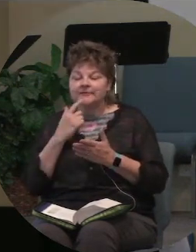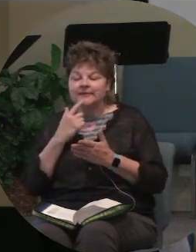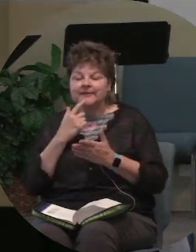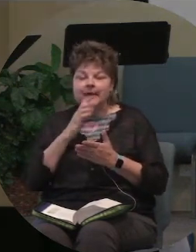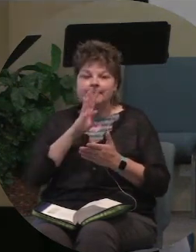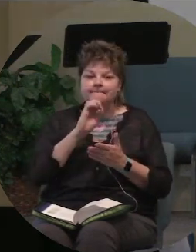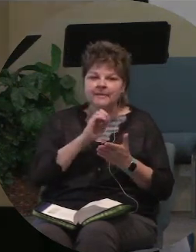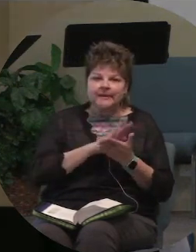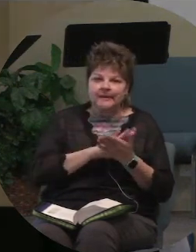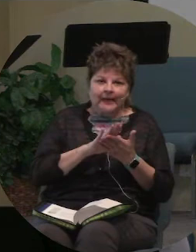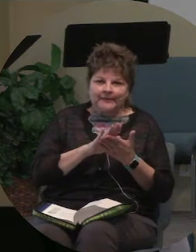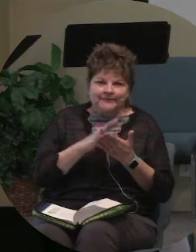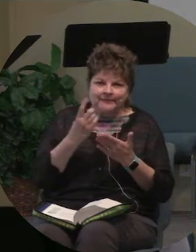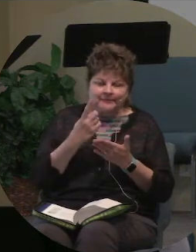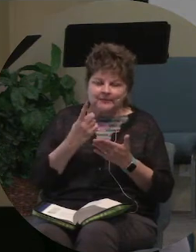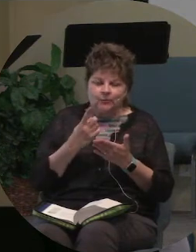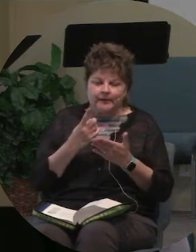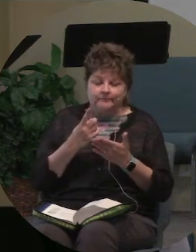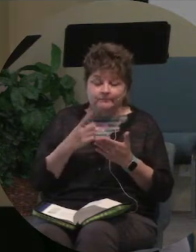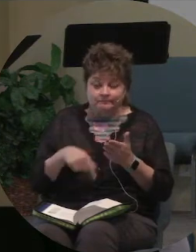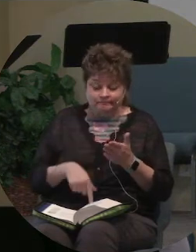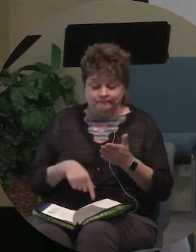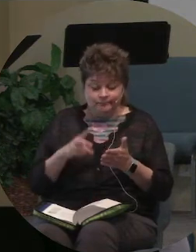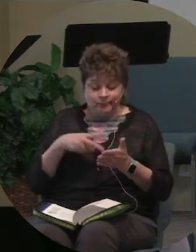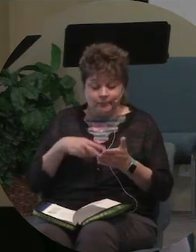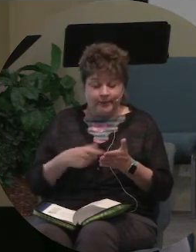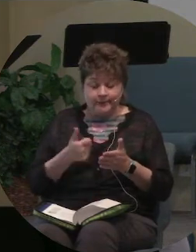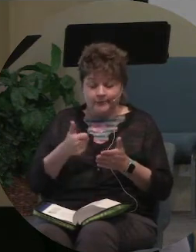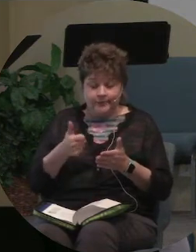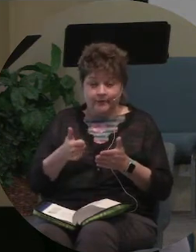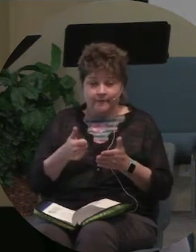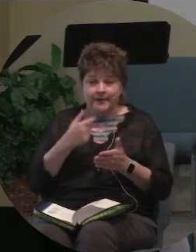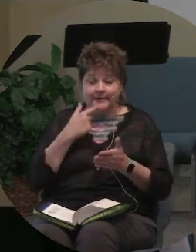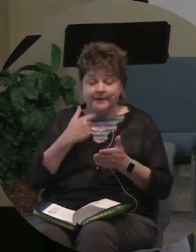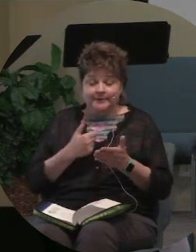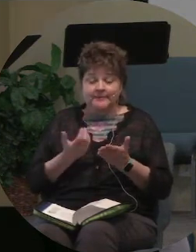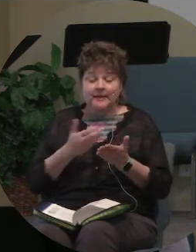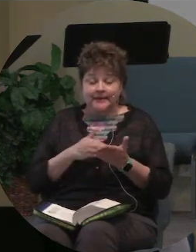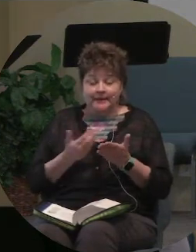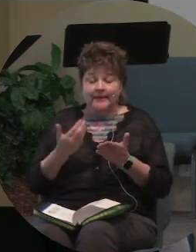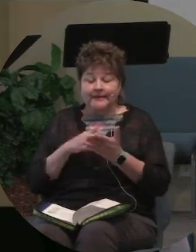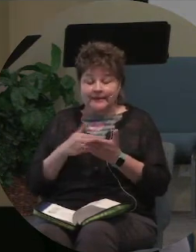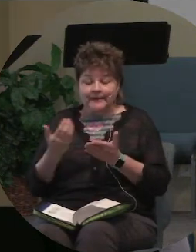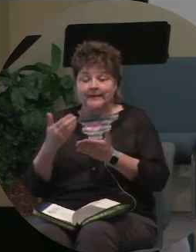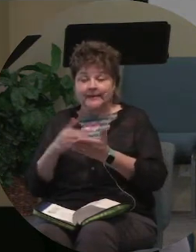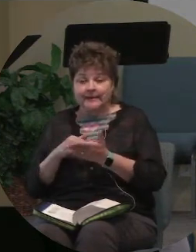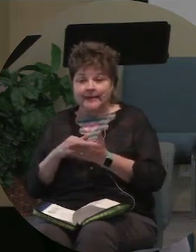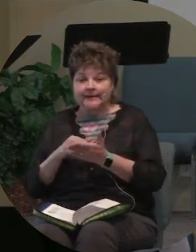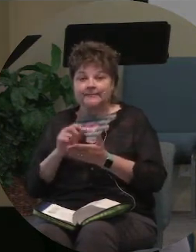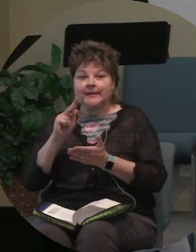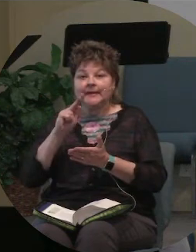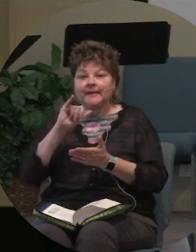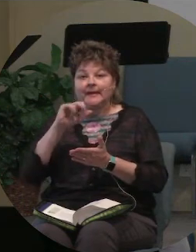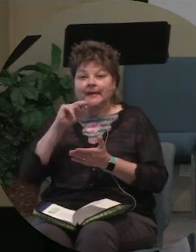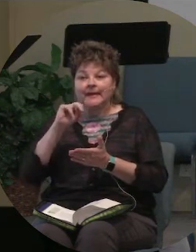someone. Look it up. Tells us time and time again to be